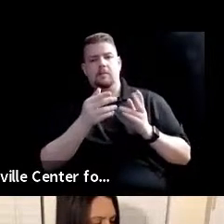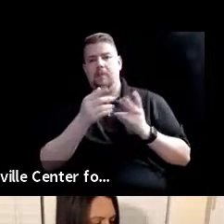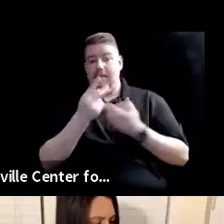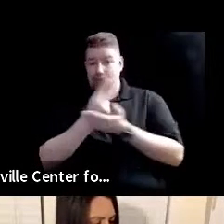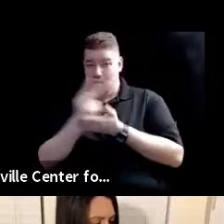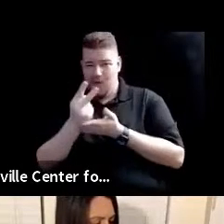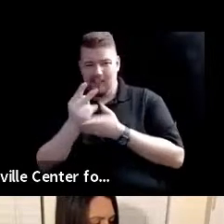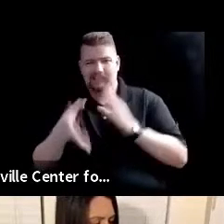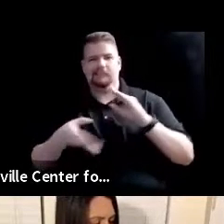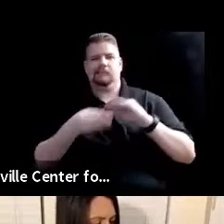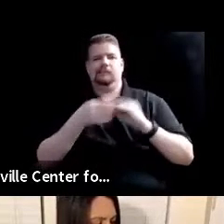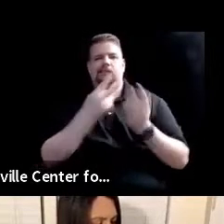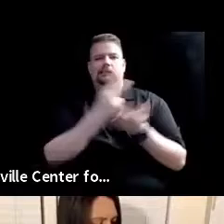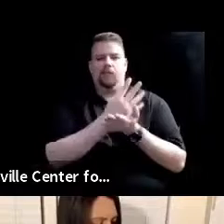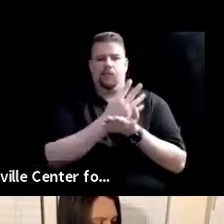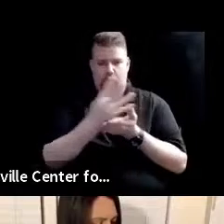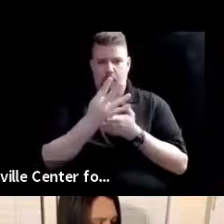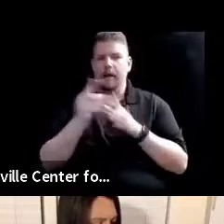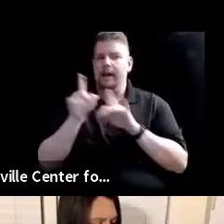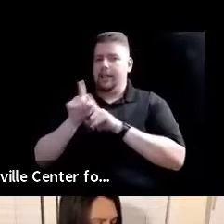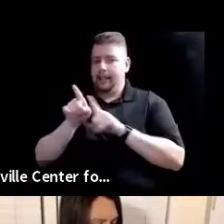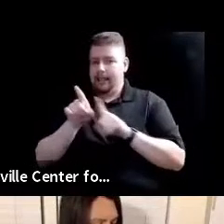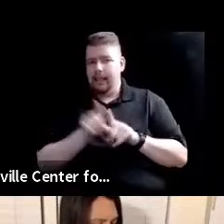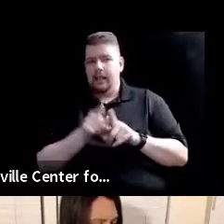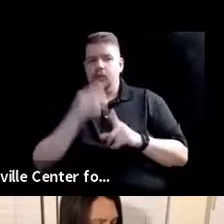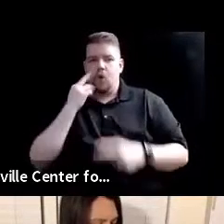it 4 weeks, just like the restaurant one we just did,